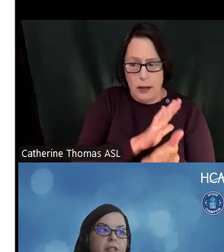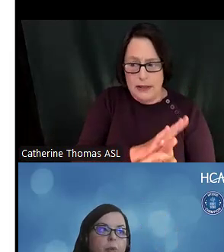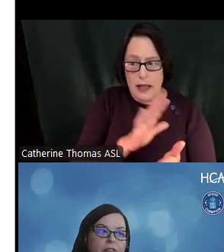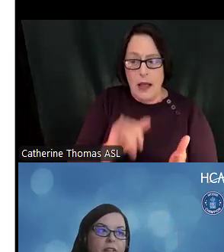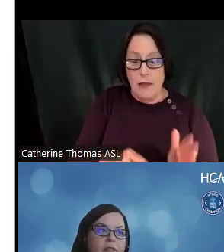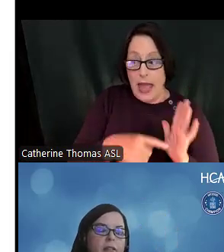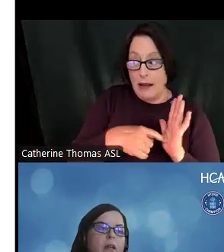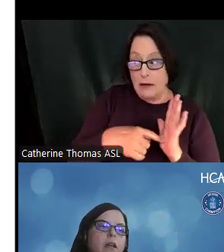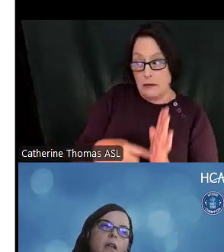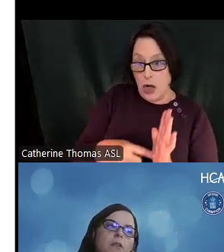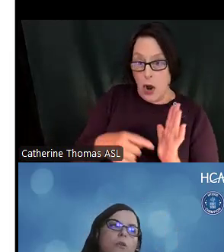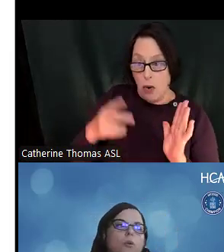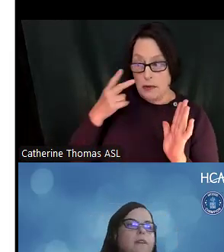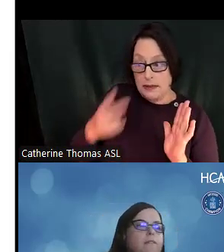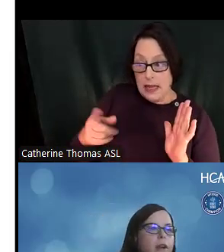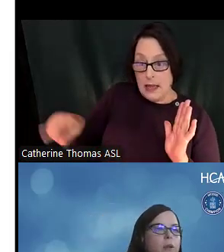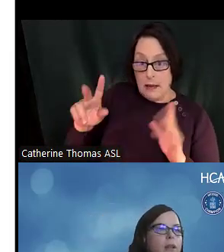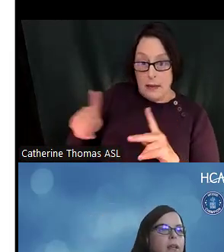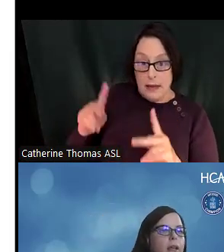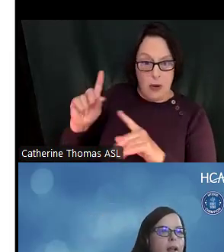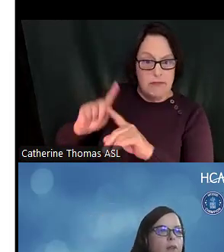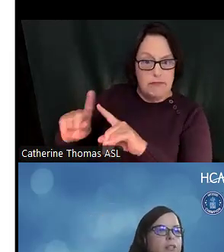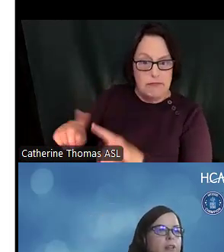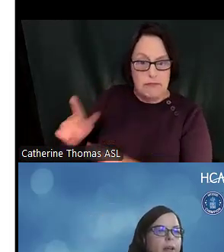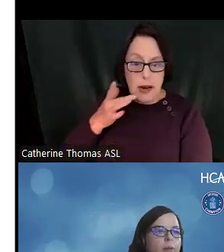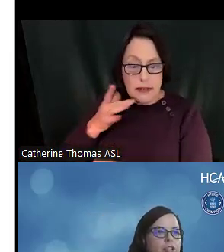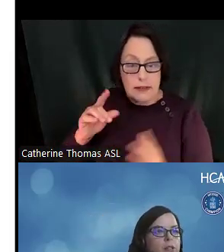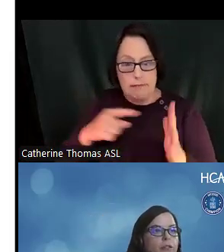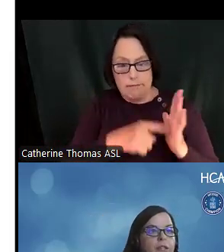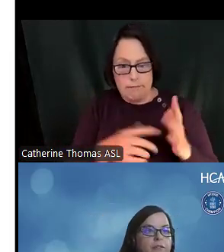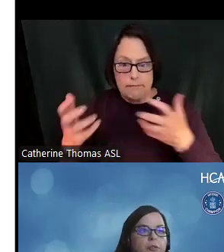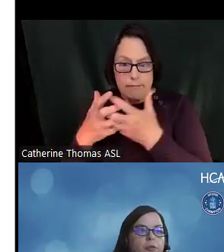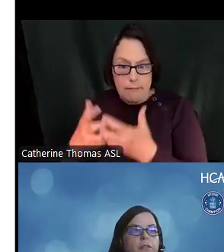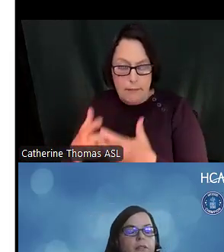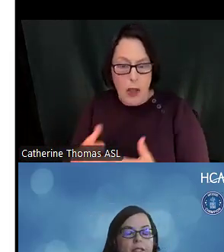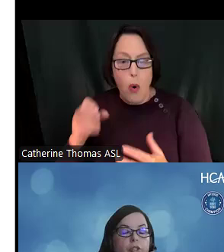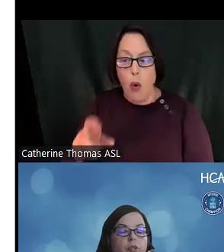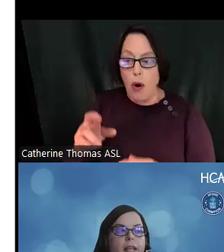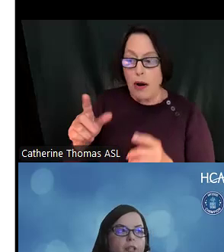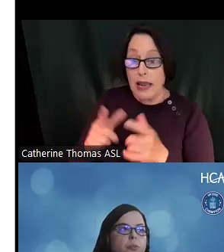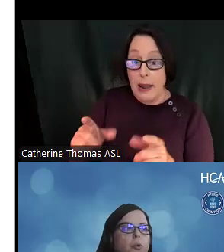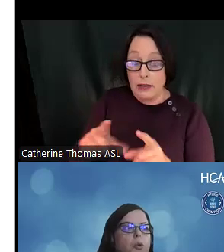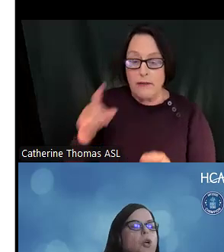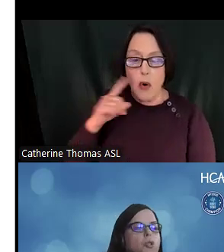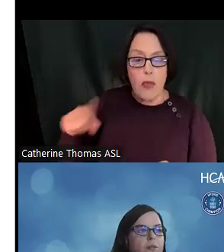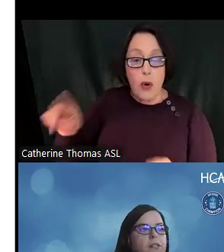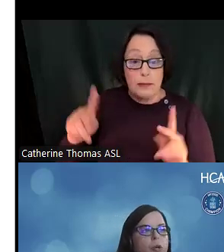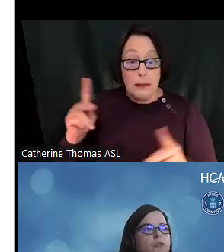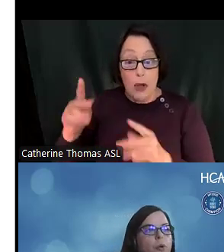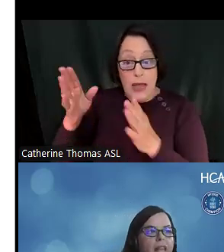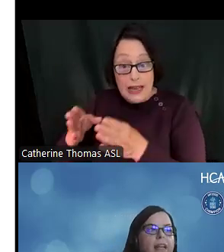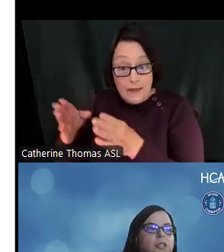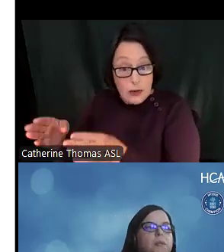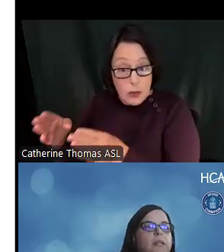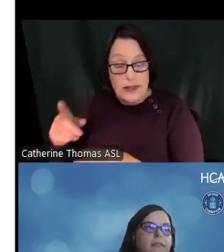population demographics and or the frequently encountered languages of individuals eligible to be served